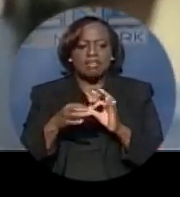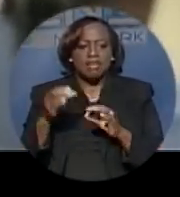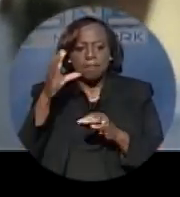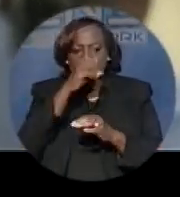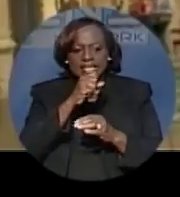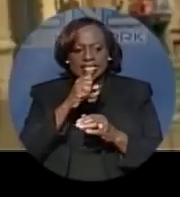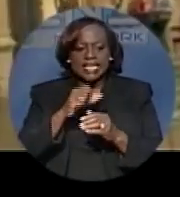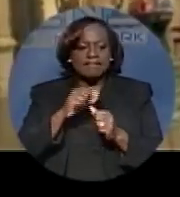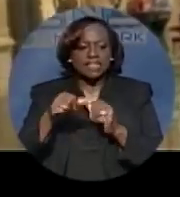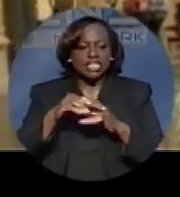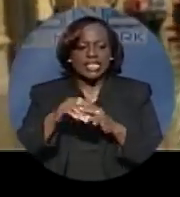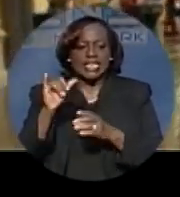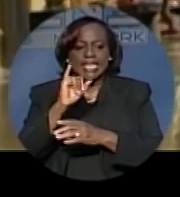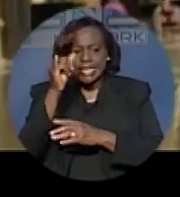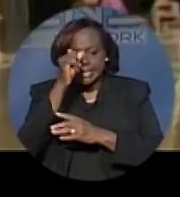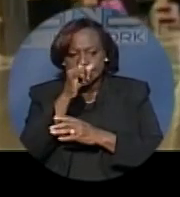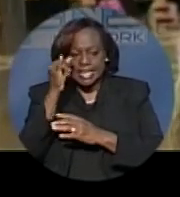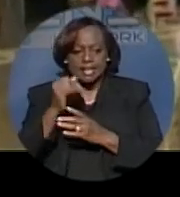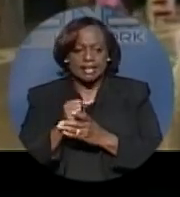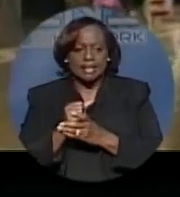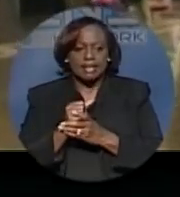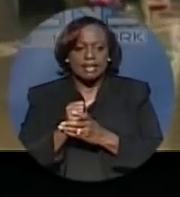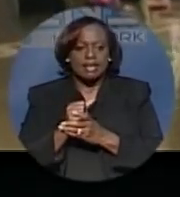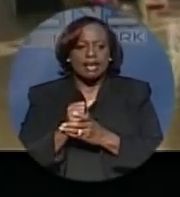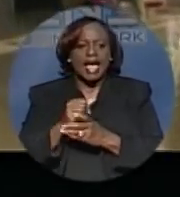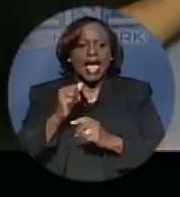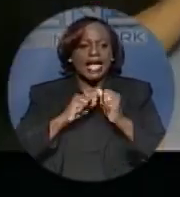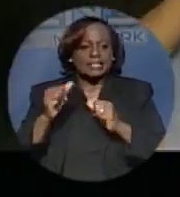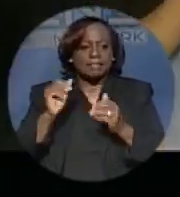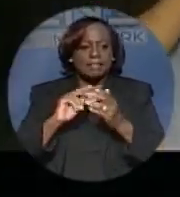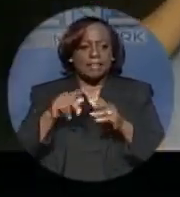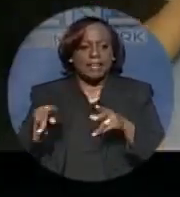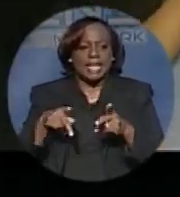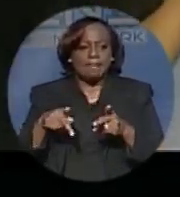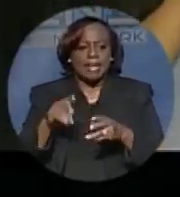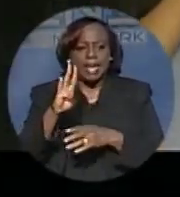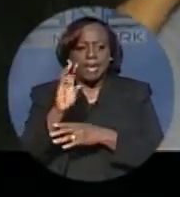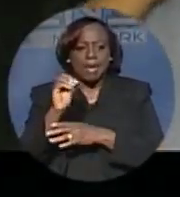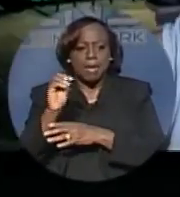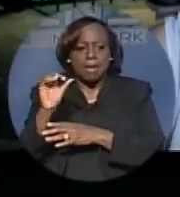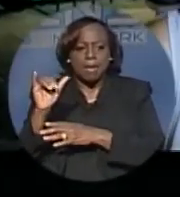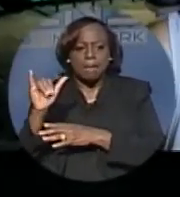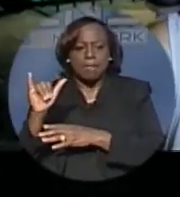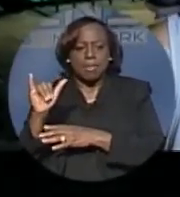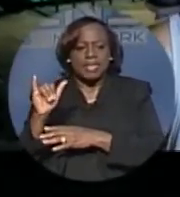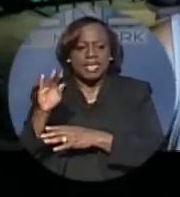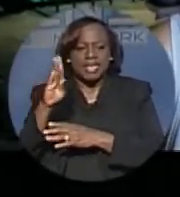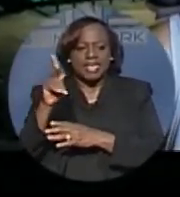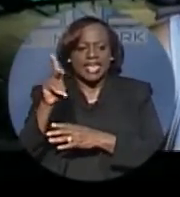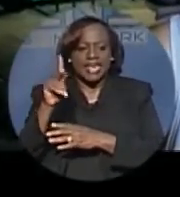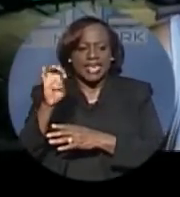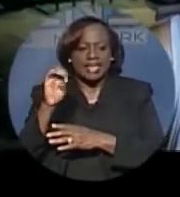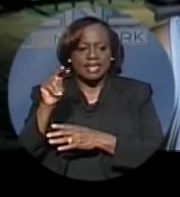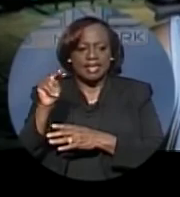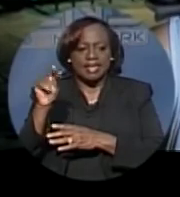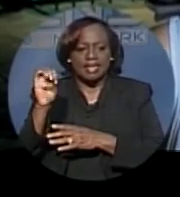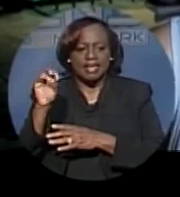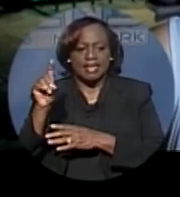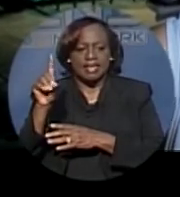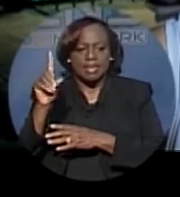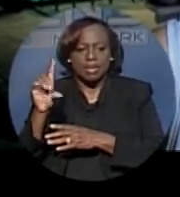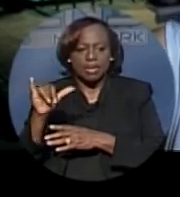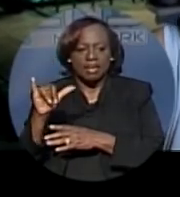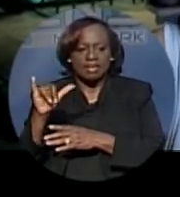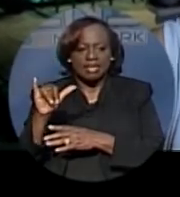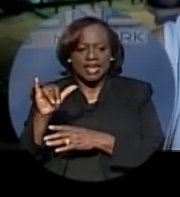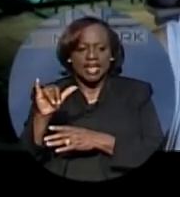recent graduate played by Bobby Kennedy, who also co-wrote the feature film. But I had no idea how big the movie was. I didn't